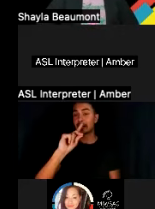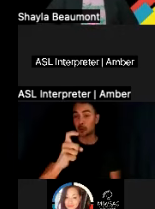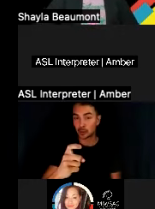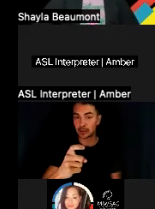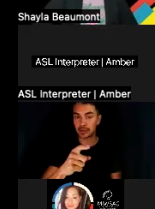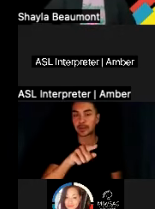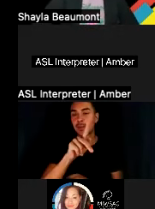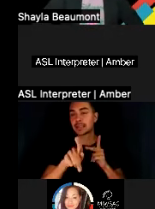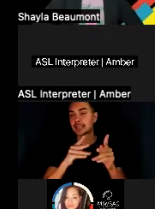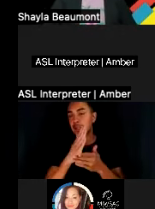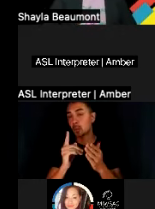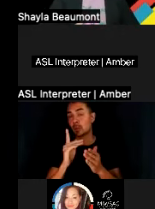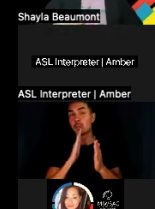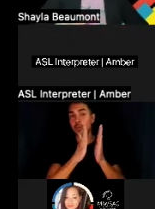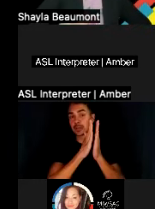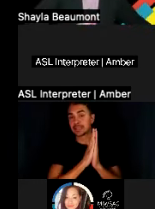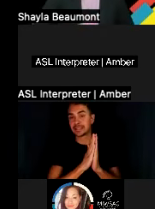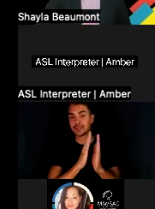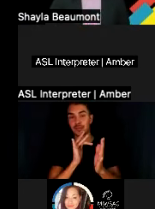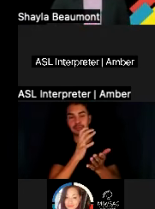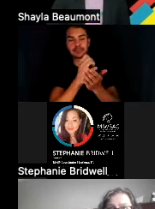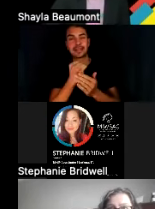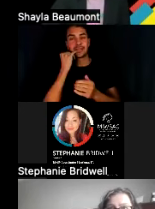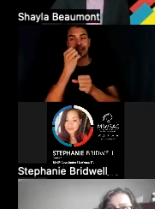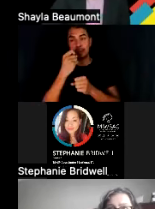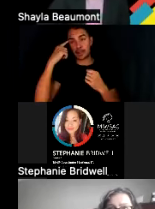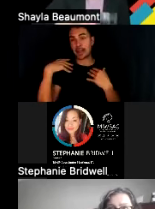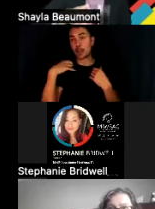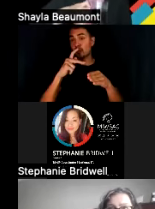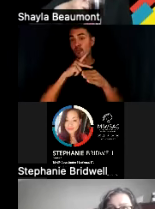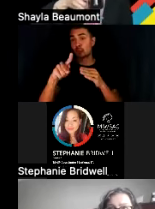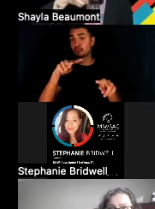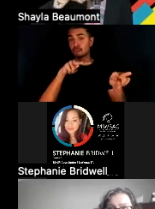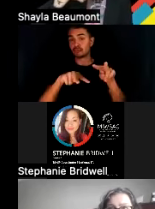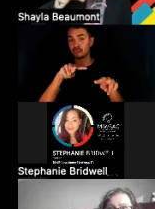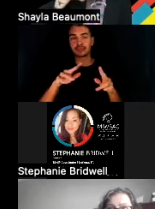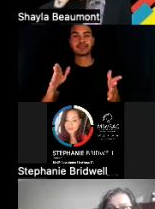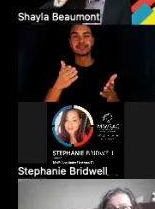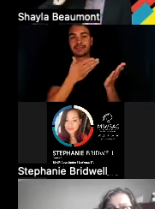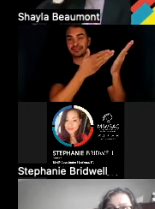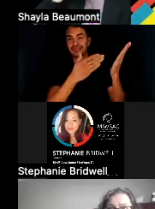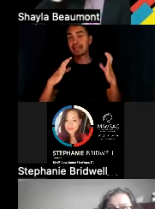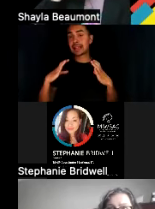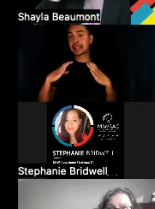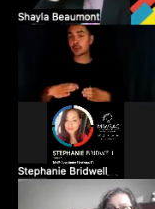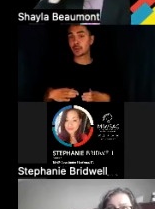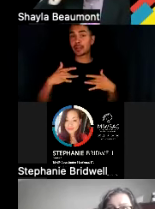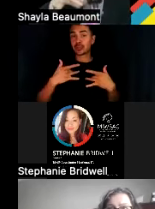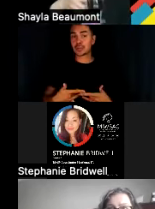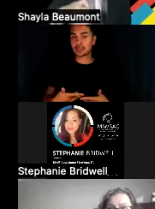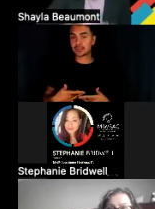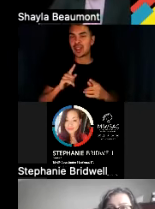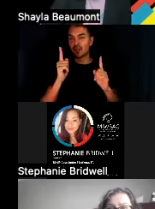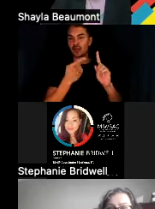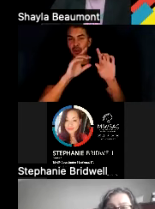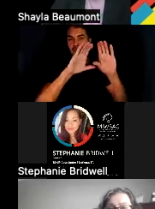receive if they're going in and being seen by a mental health professional. So clinical depression, sometimes known as major depression or